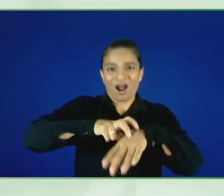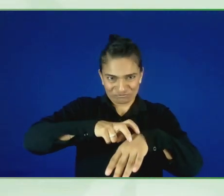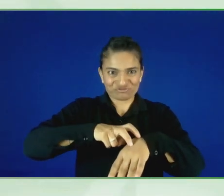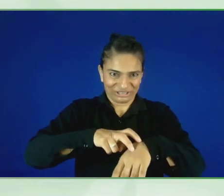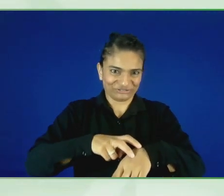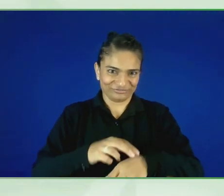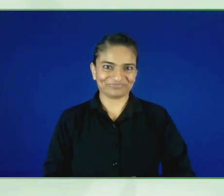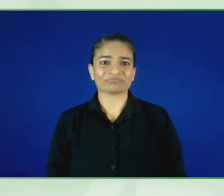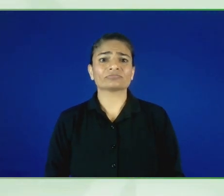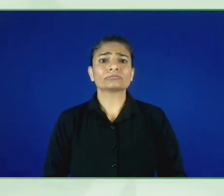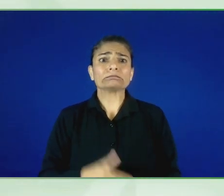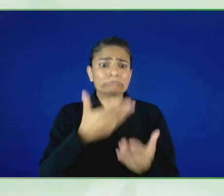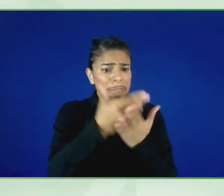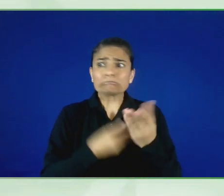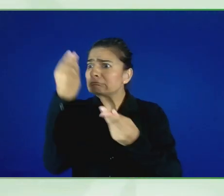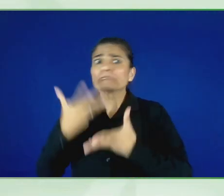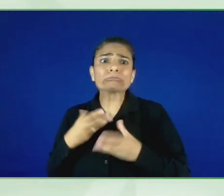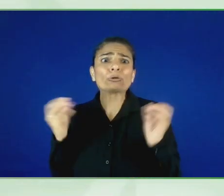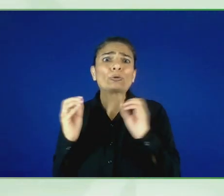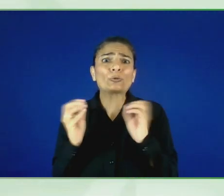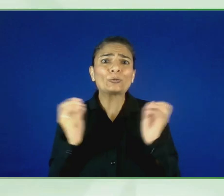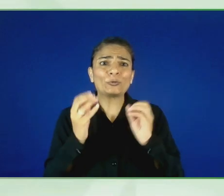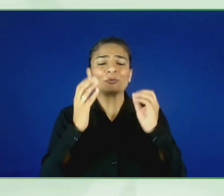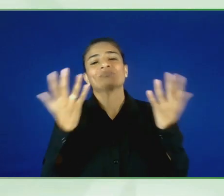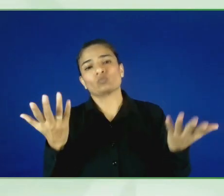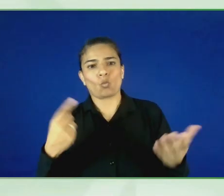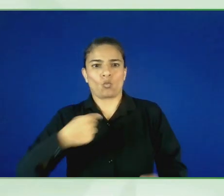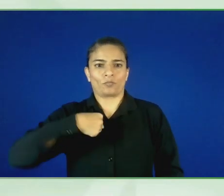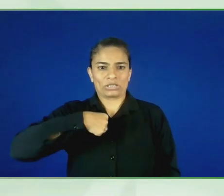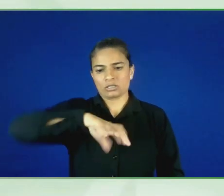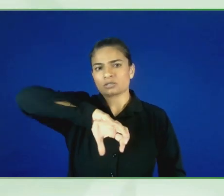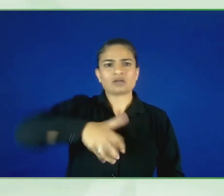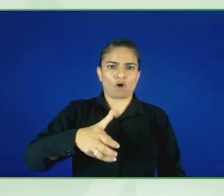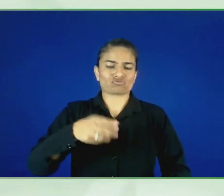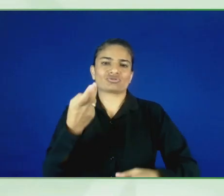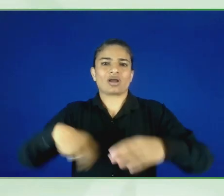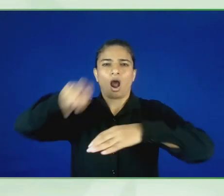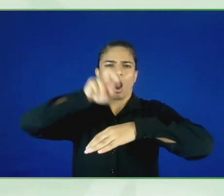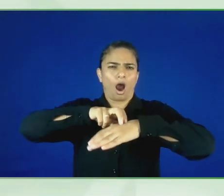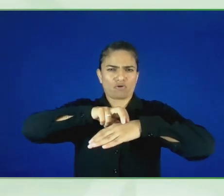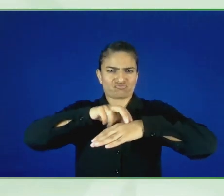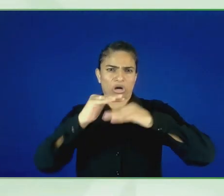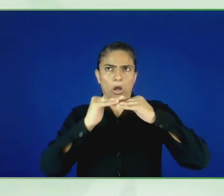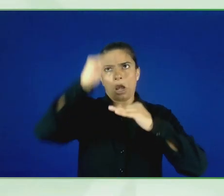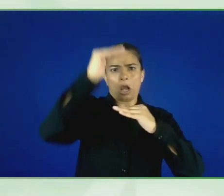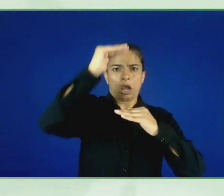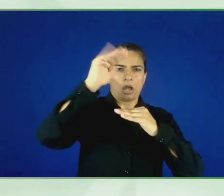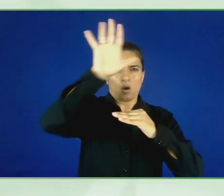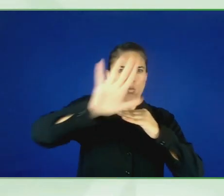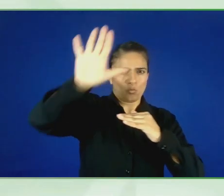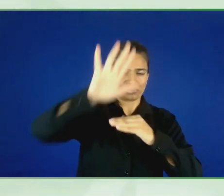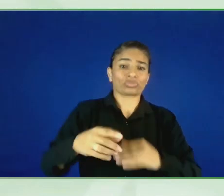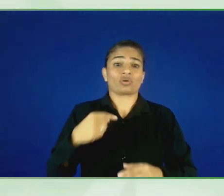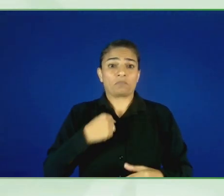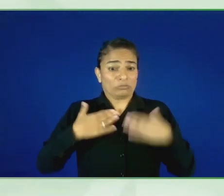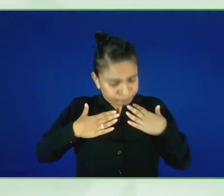I'm from Northern Ireland. I am completely wearing blue. I use a wheelchair. I